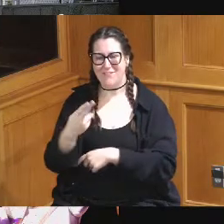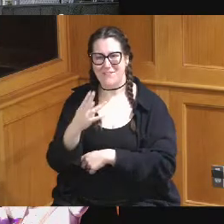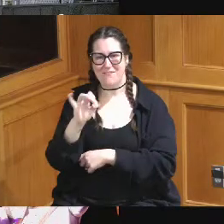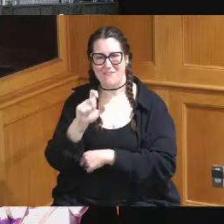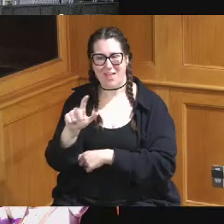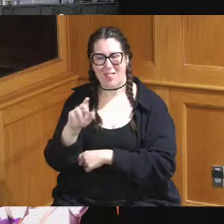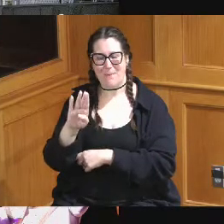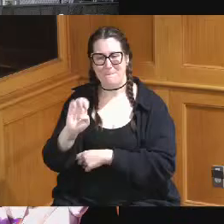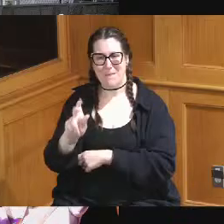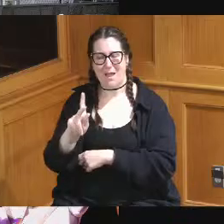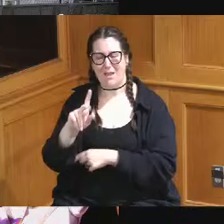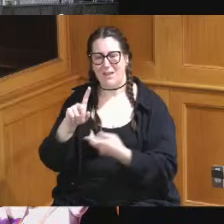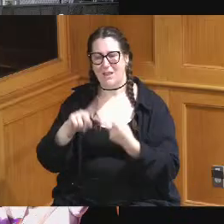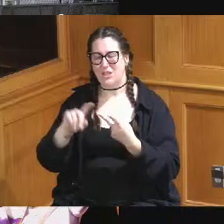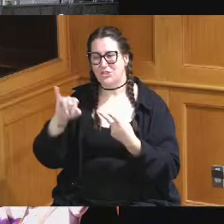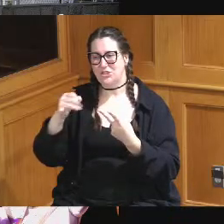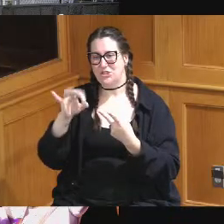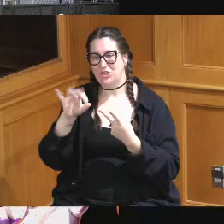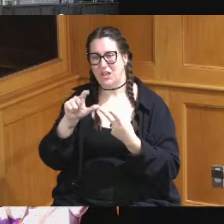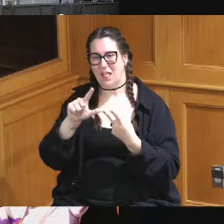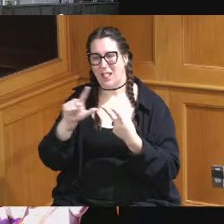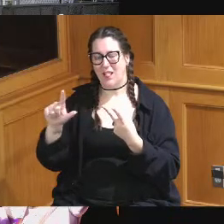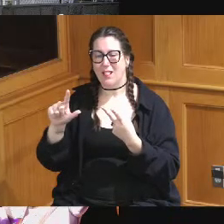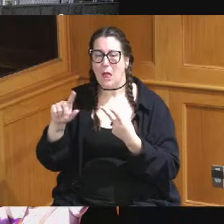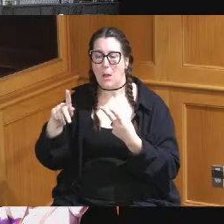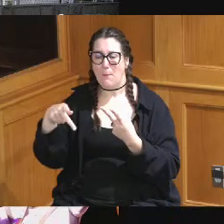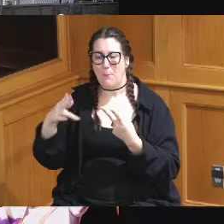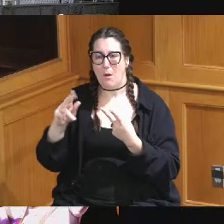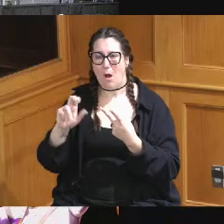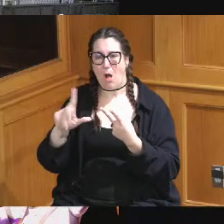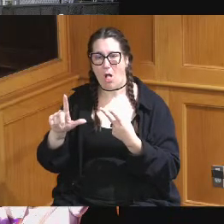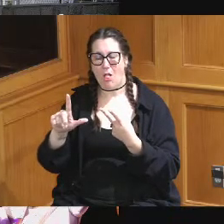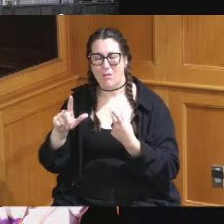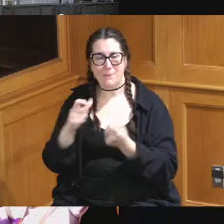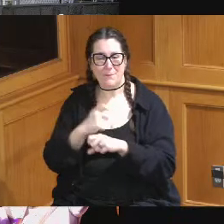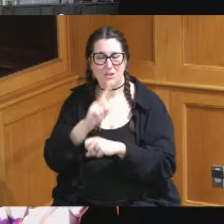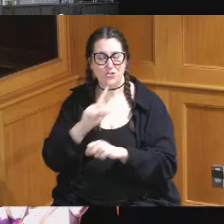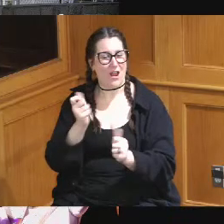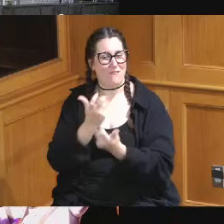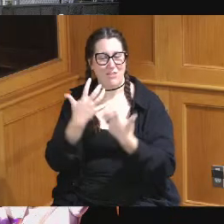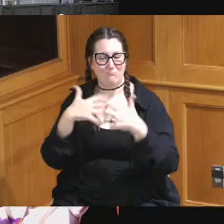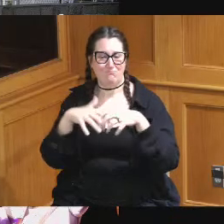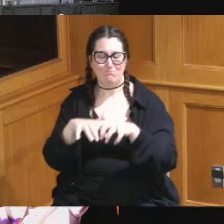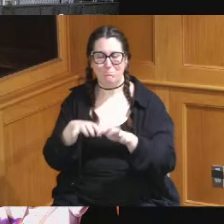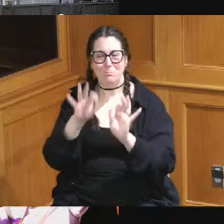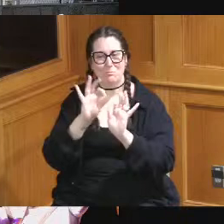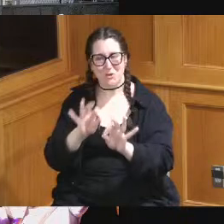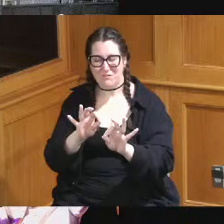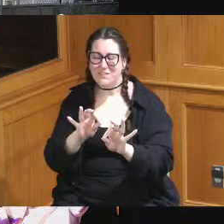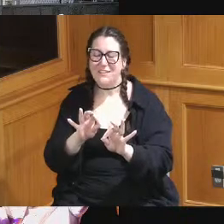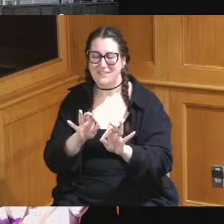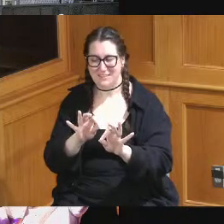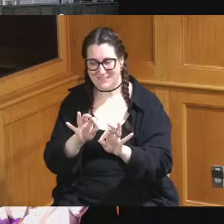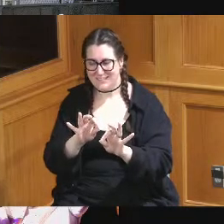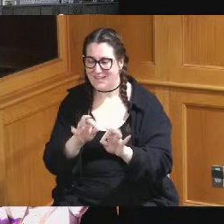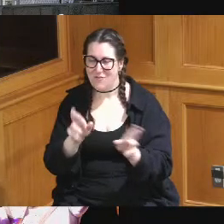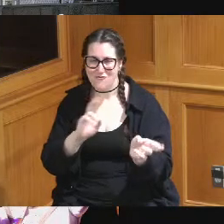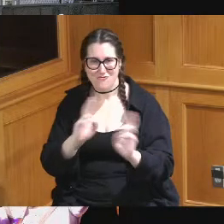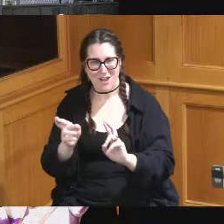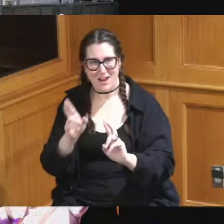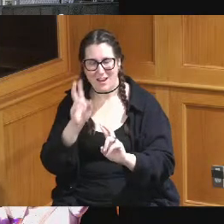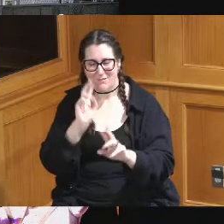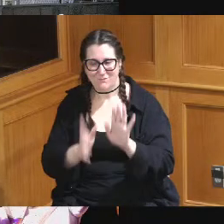Joe Paul to make sure everything was right, everything was pristine and ready to